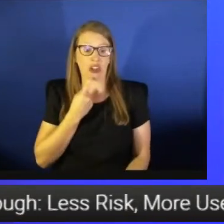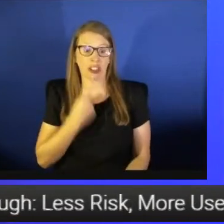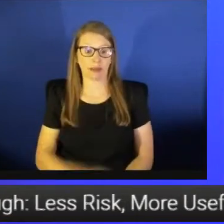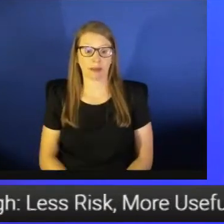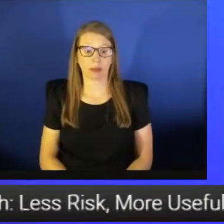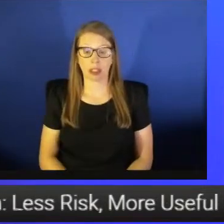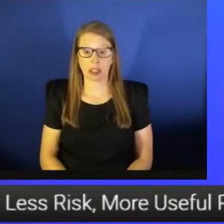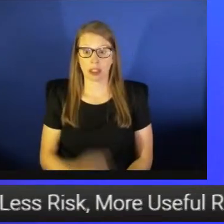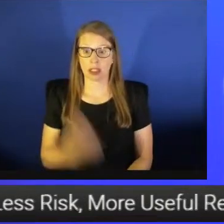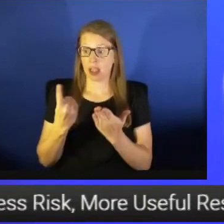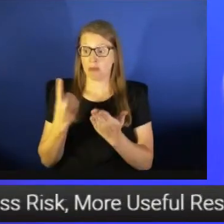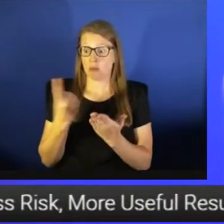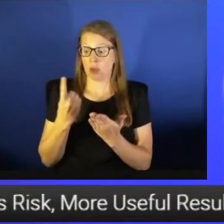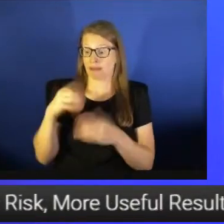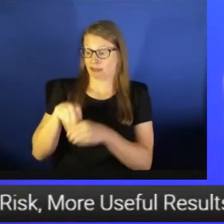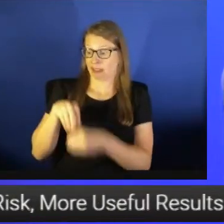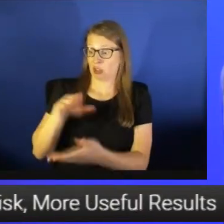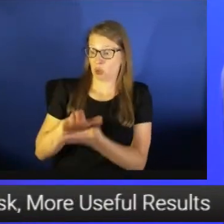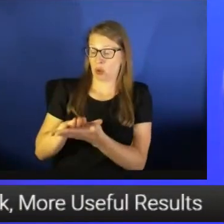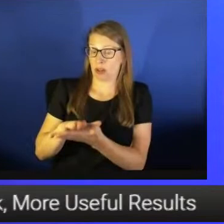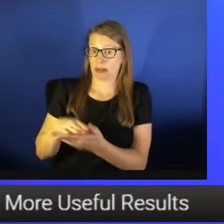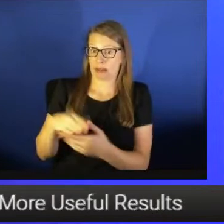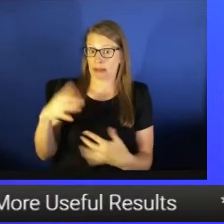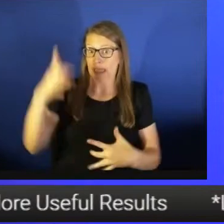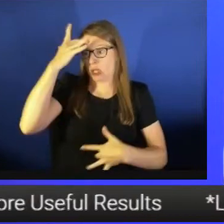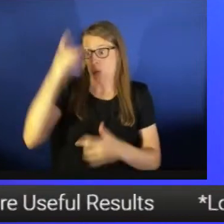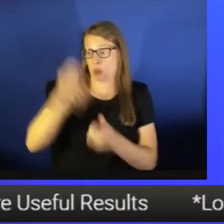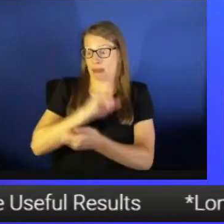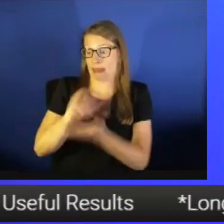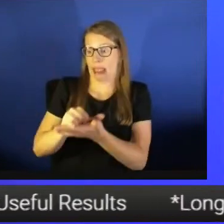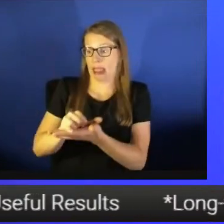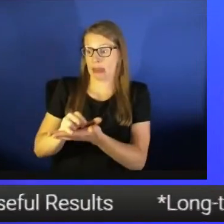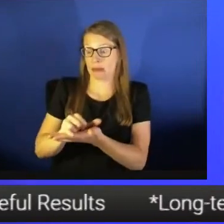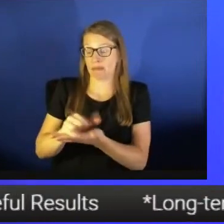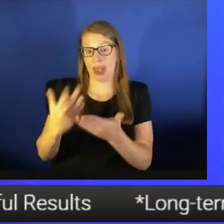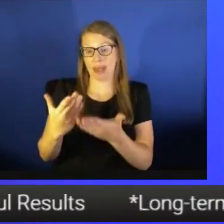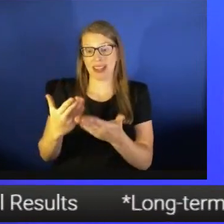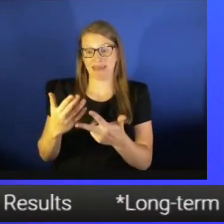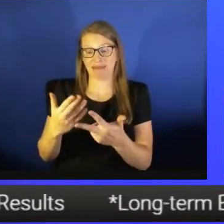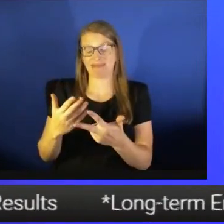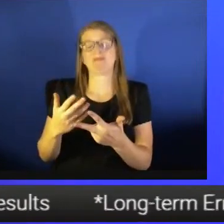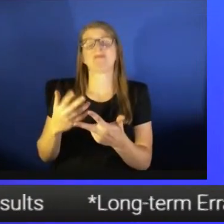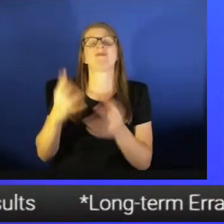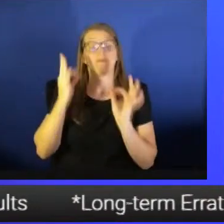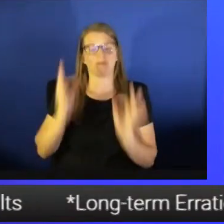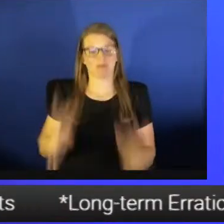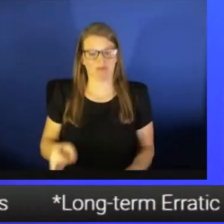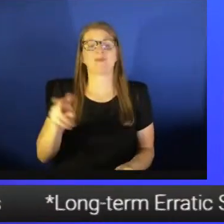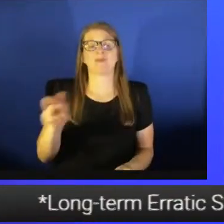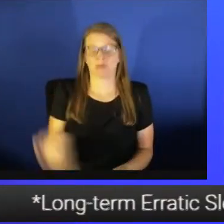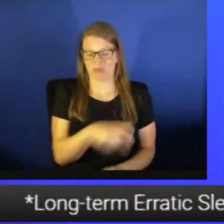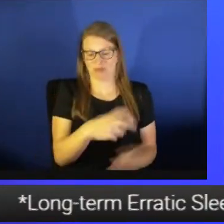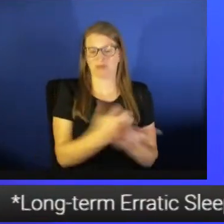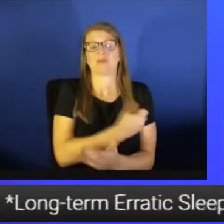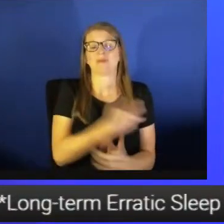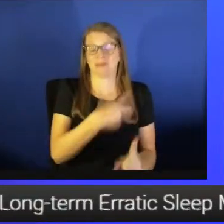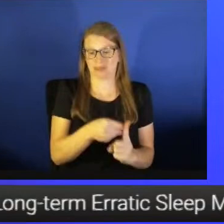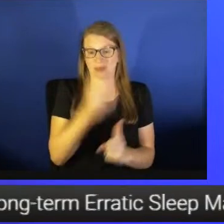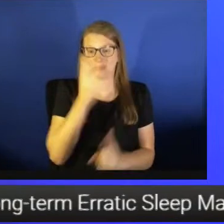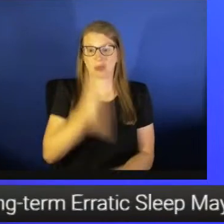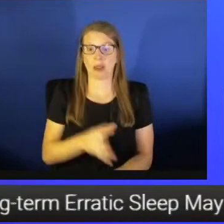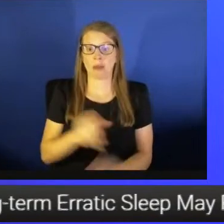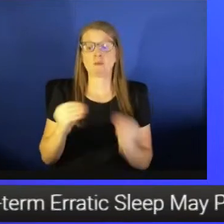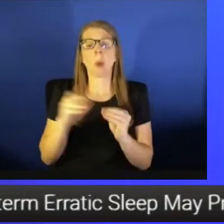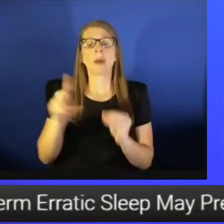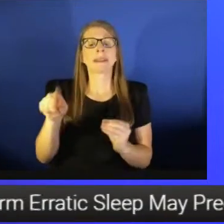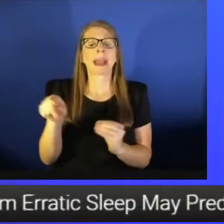that's very ill with that this fall, that might tip you over into getting vaccinated. There'll be more data. If